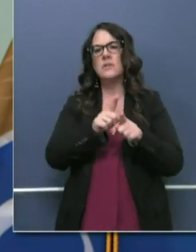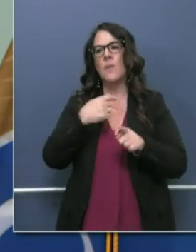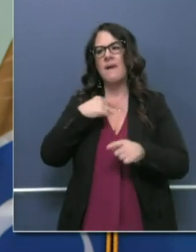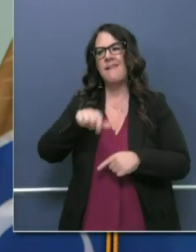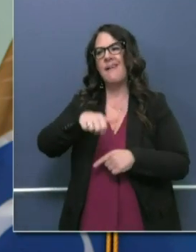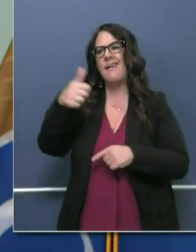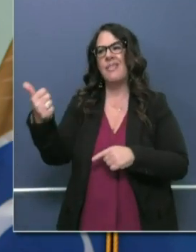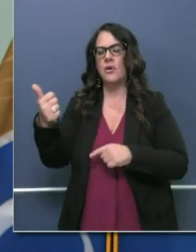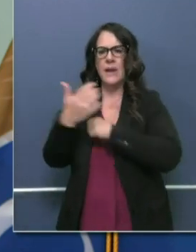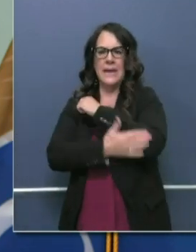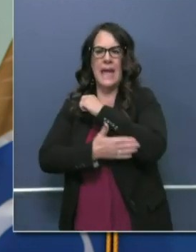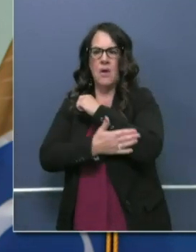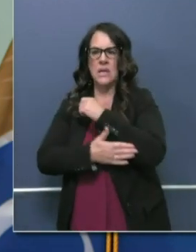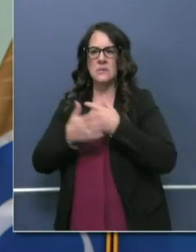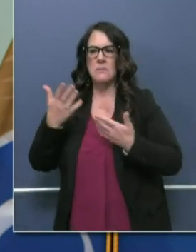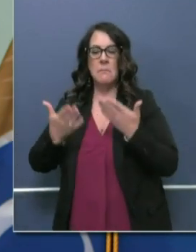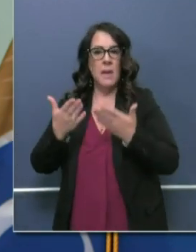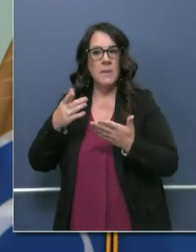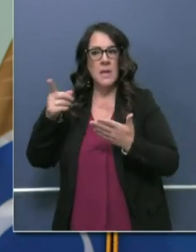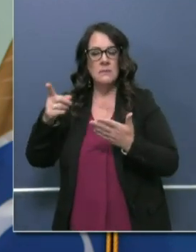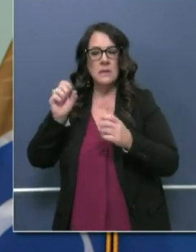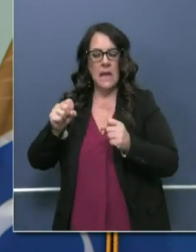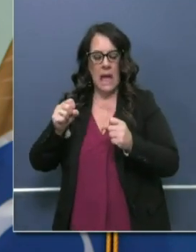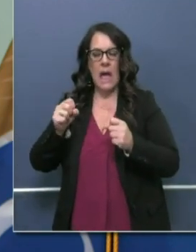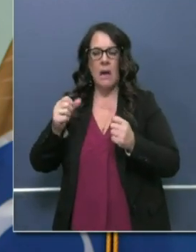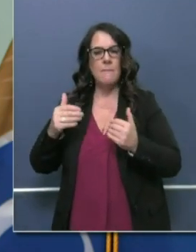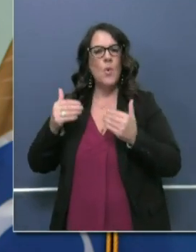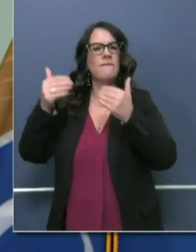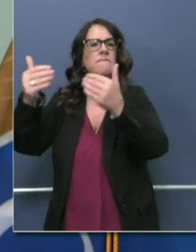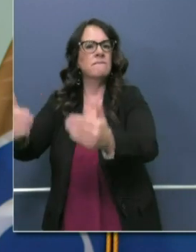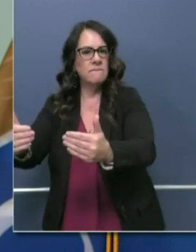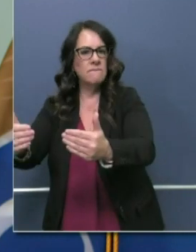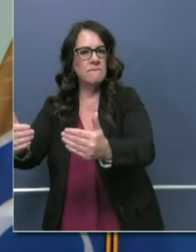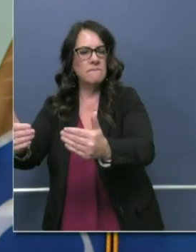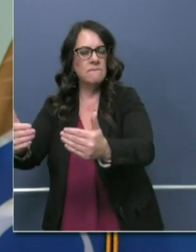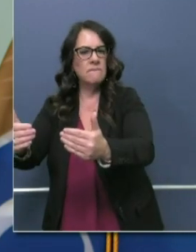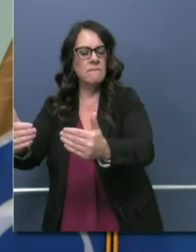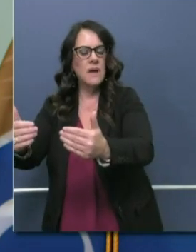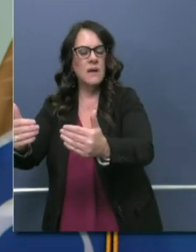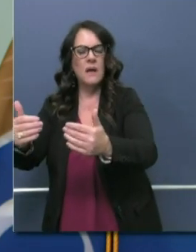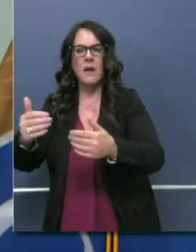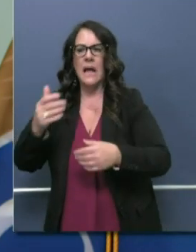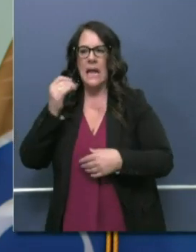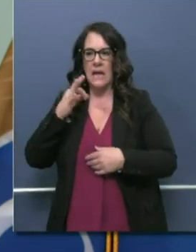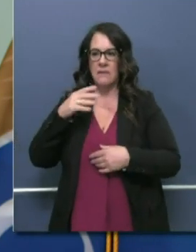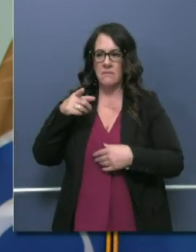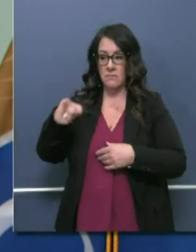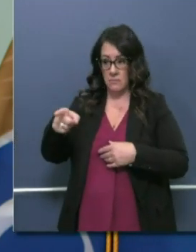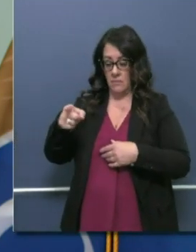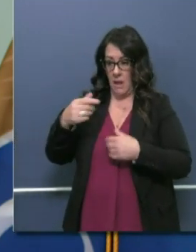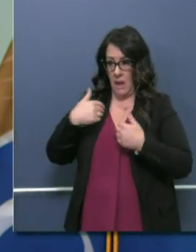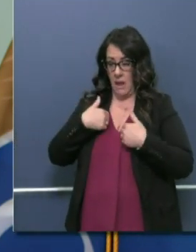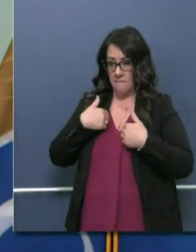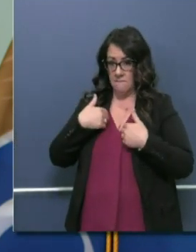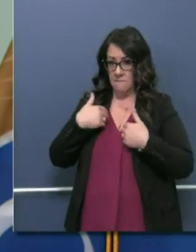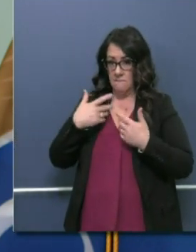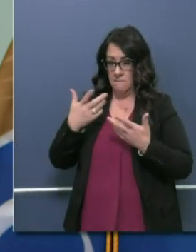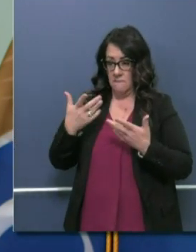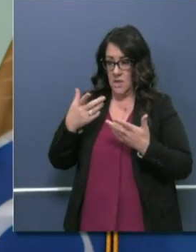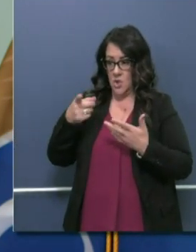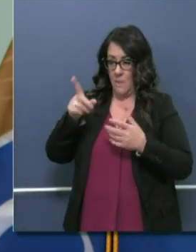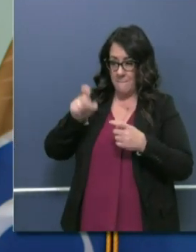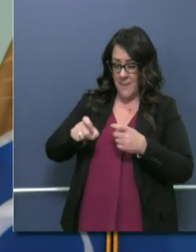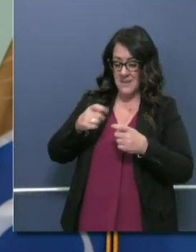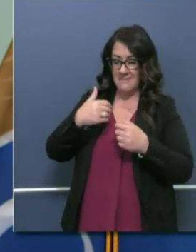move further into phase 2 with plans that need to be locally certified, with plans that need to be locally